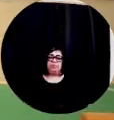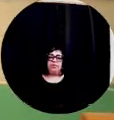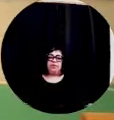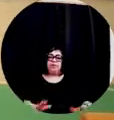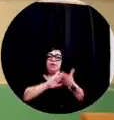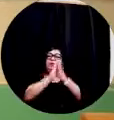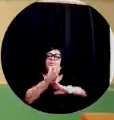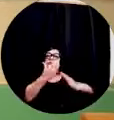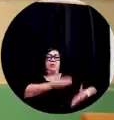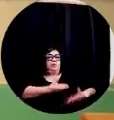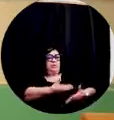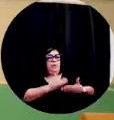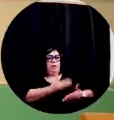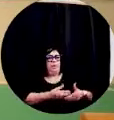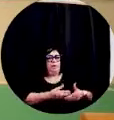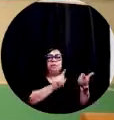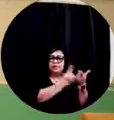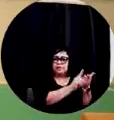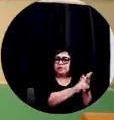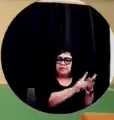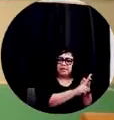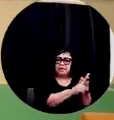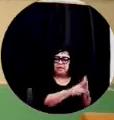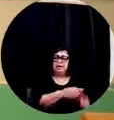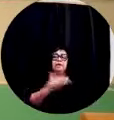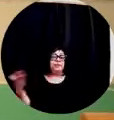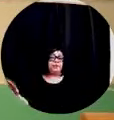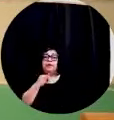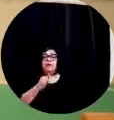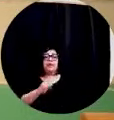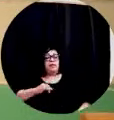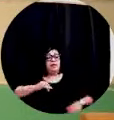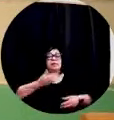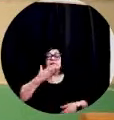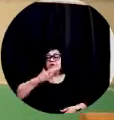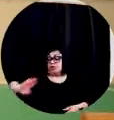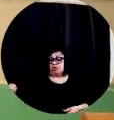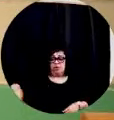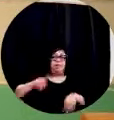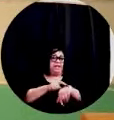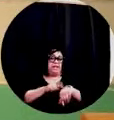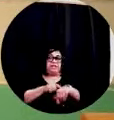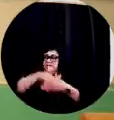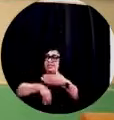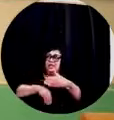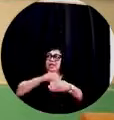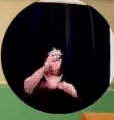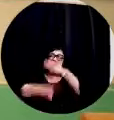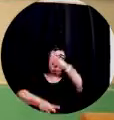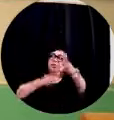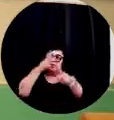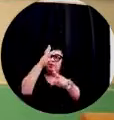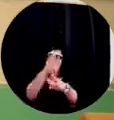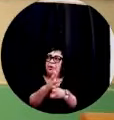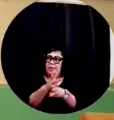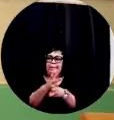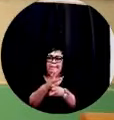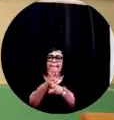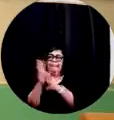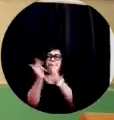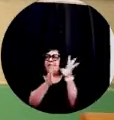There is tribulation in the world. I say there is tribulation in the world. Jesus